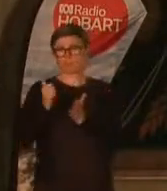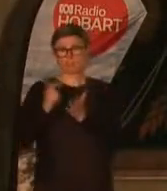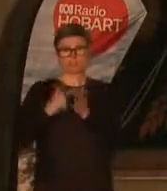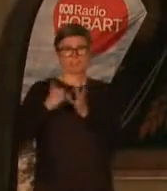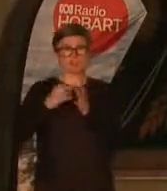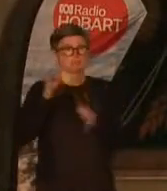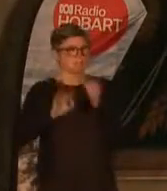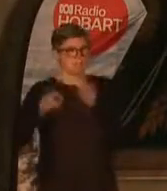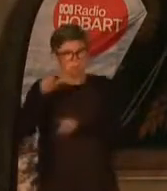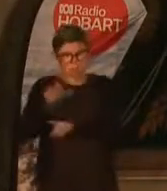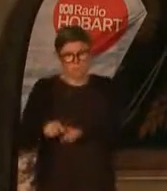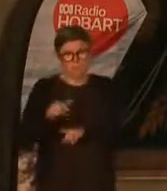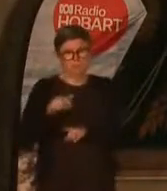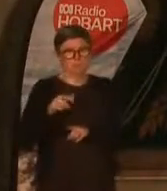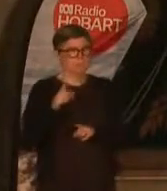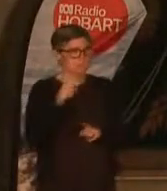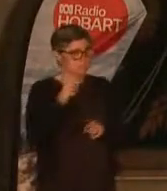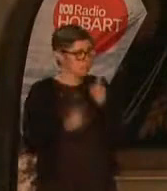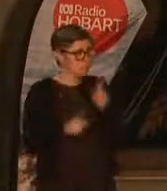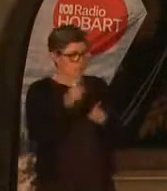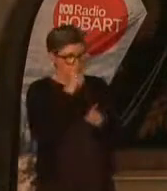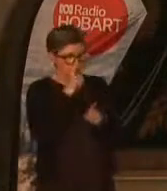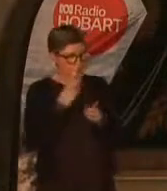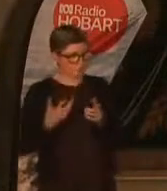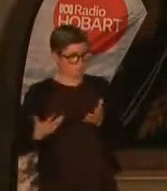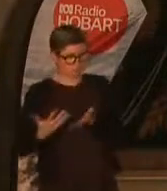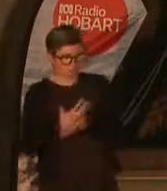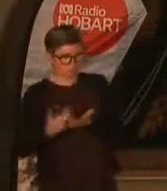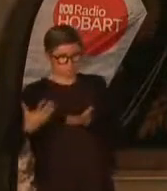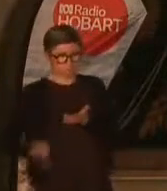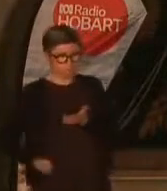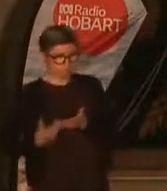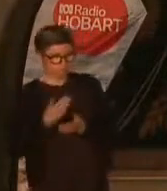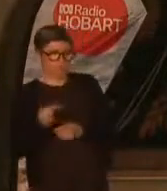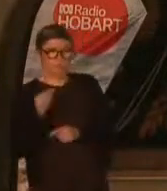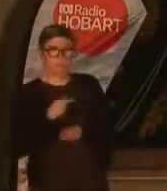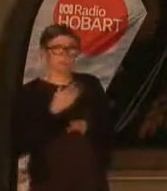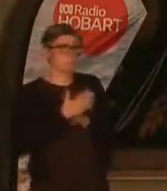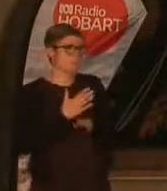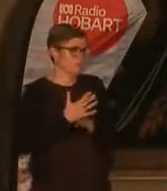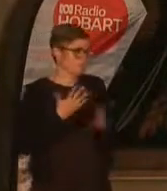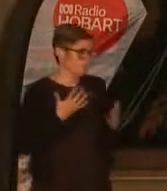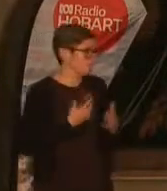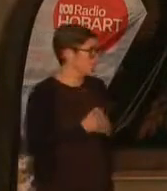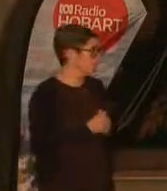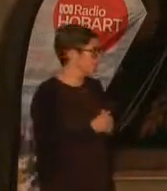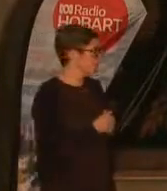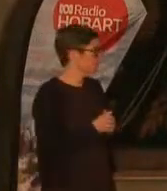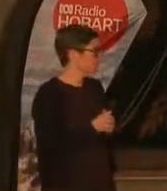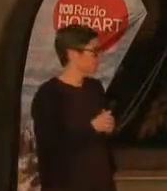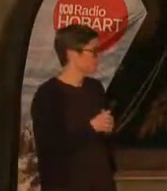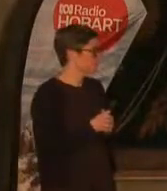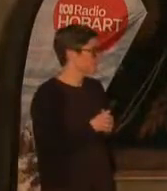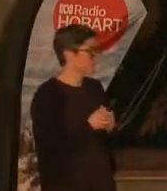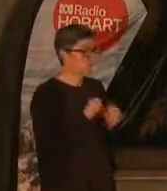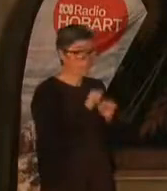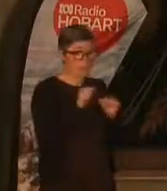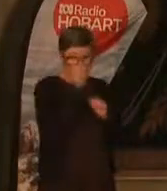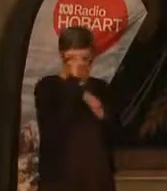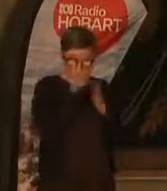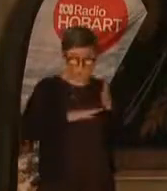for some kind of commercial benefit. And because it's a knowledge, our knowledge systems belong